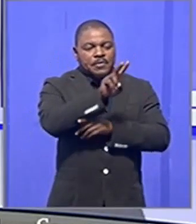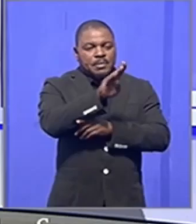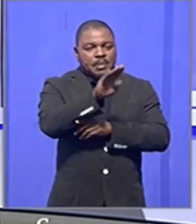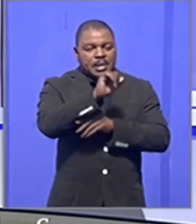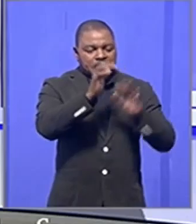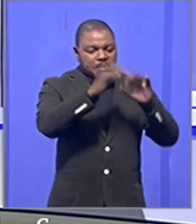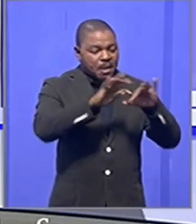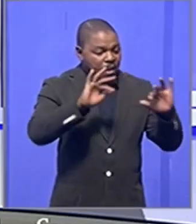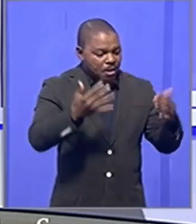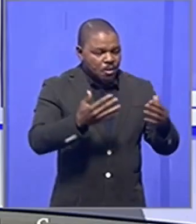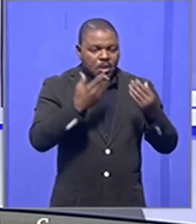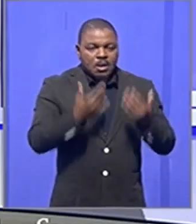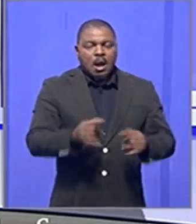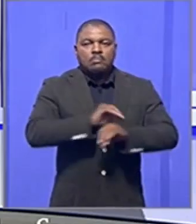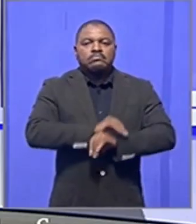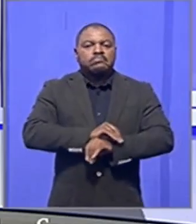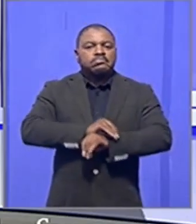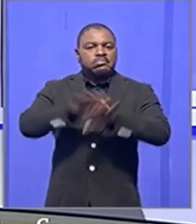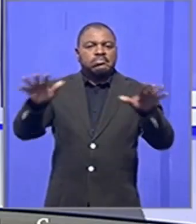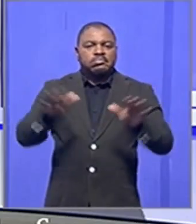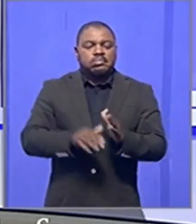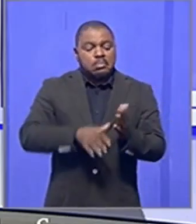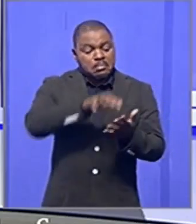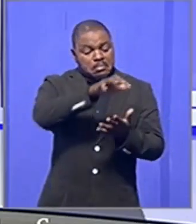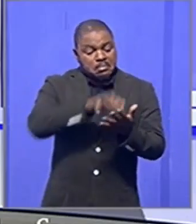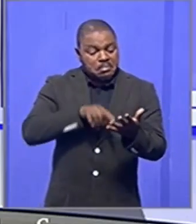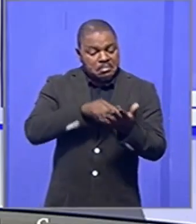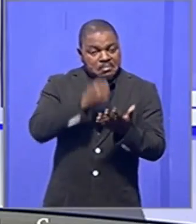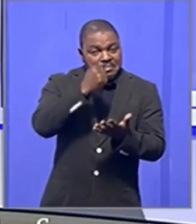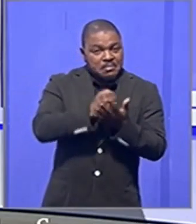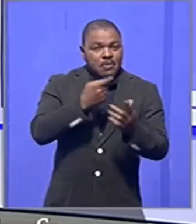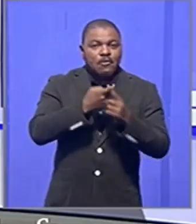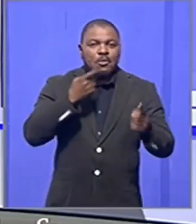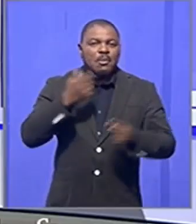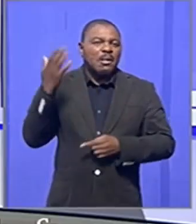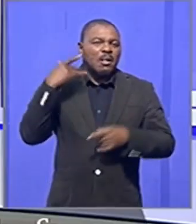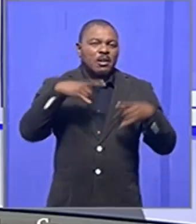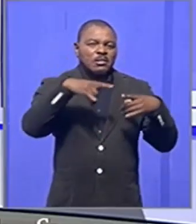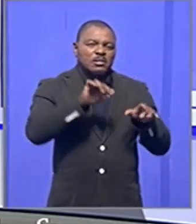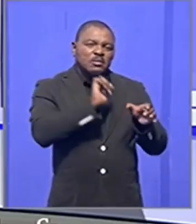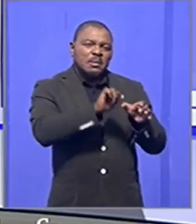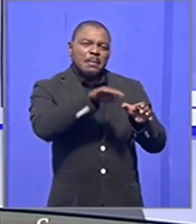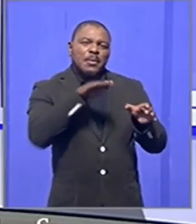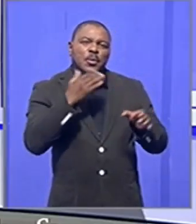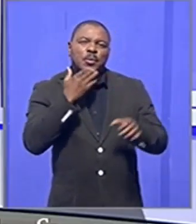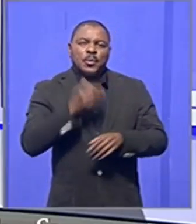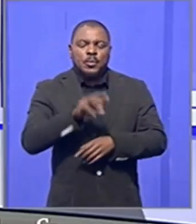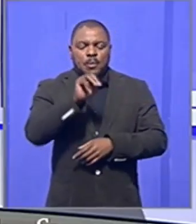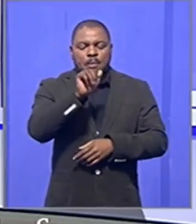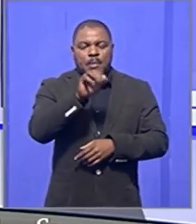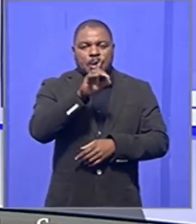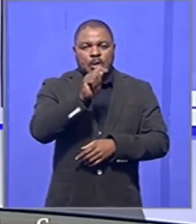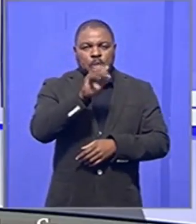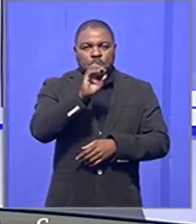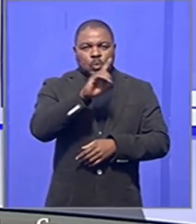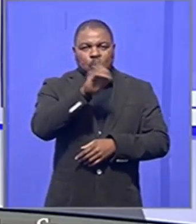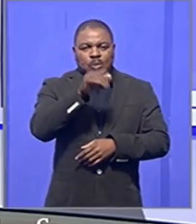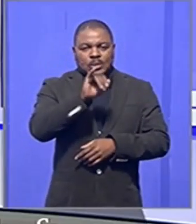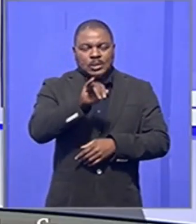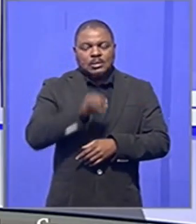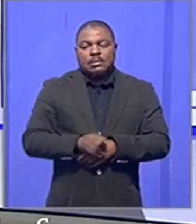tšweleditšwe pepeneneng. Ka lengwalong leo la go ikana leo le ngwadilego ke modulasetulo wa peleng wa VBS Chifu ya Matotsi le a dule